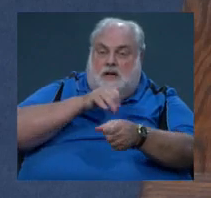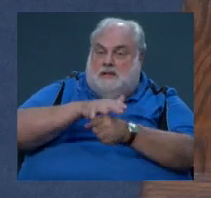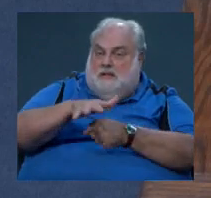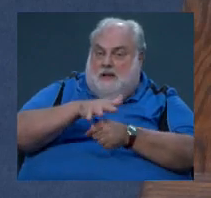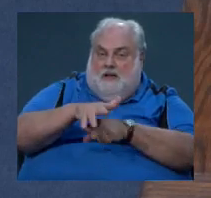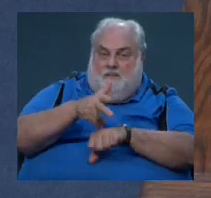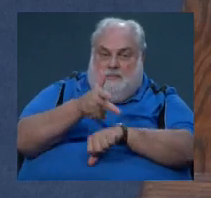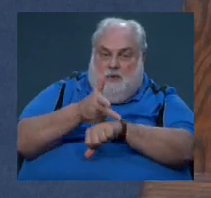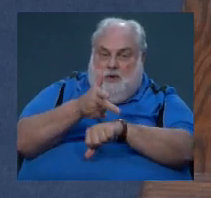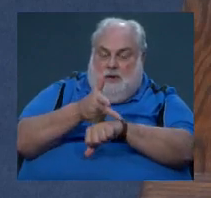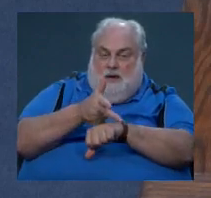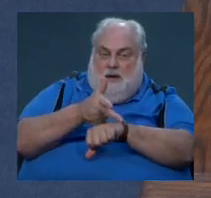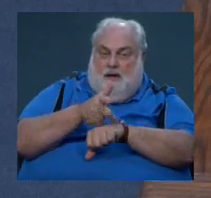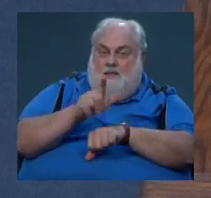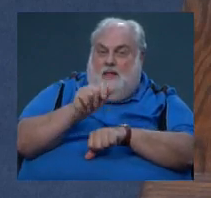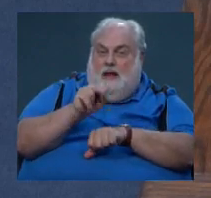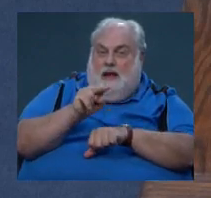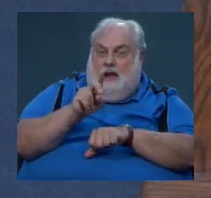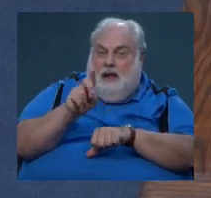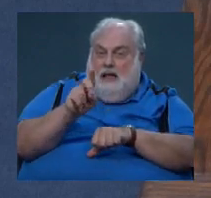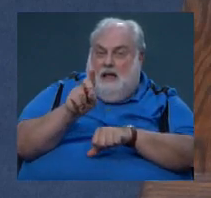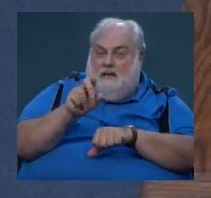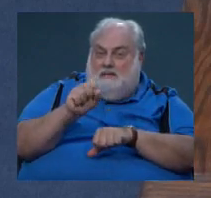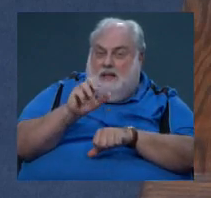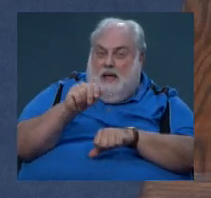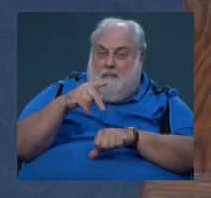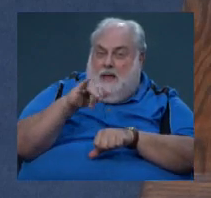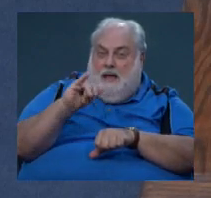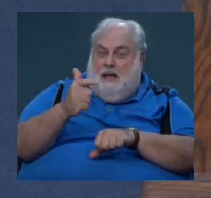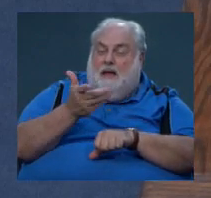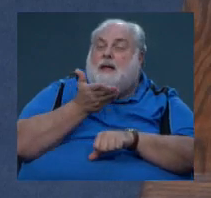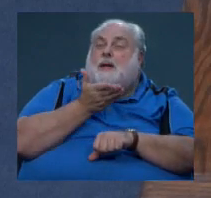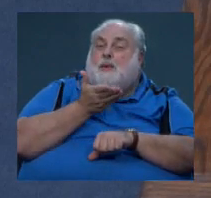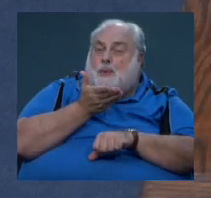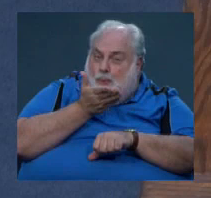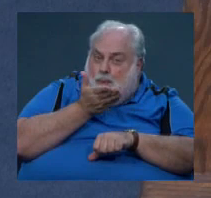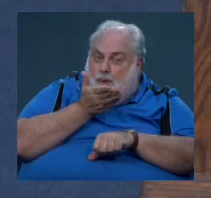And the landscaping, there is no landscaping.